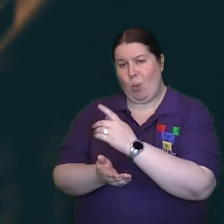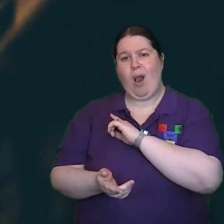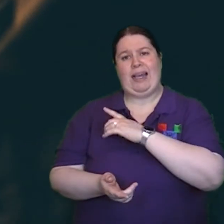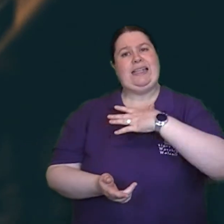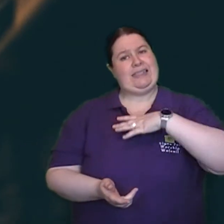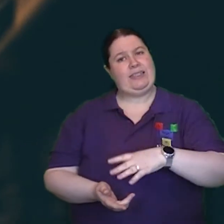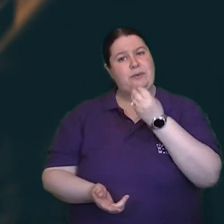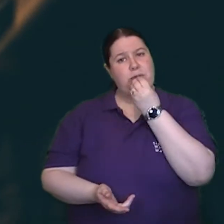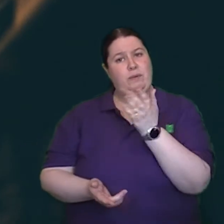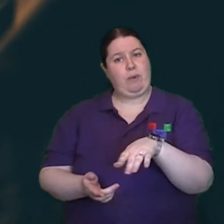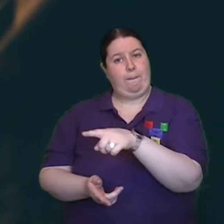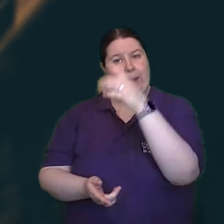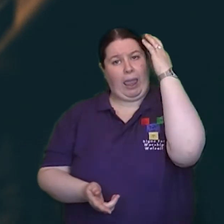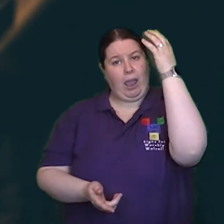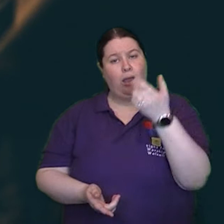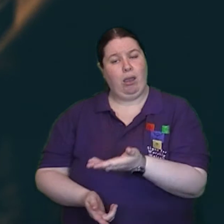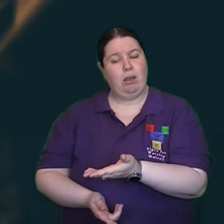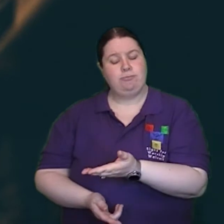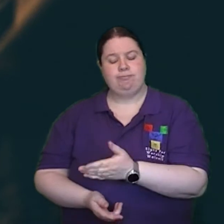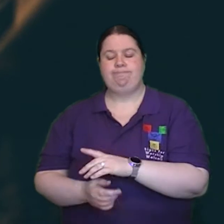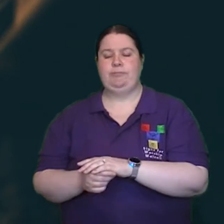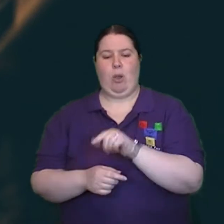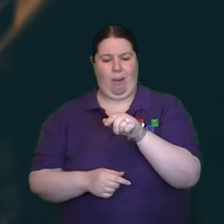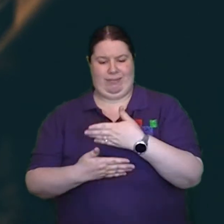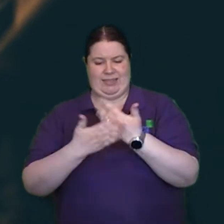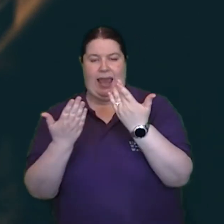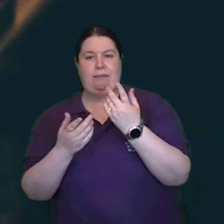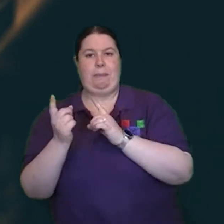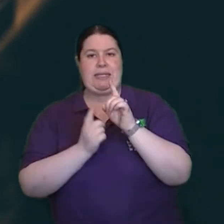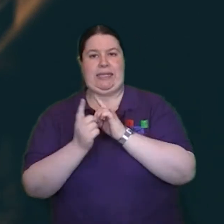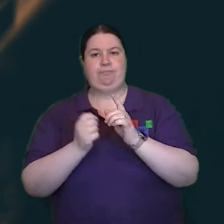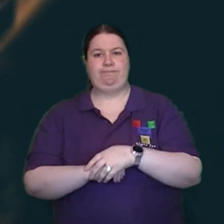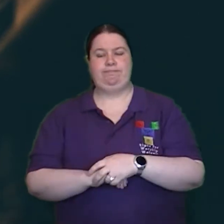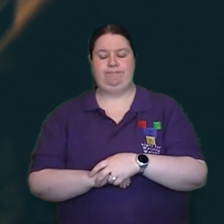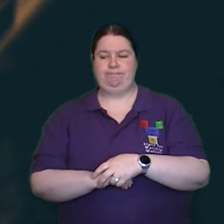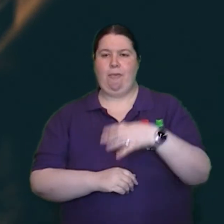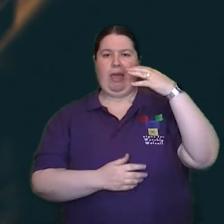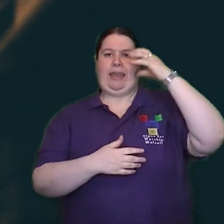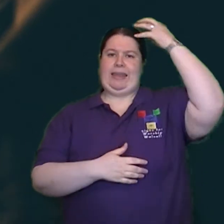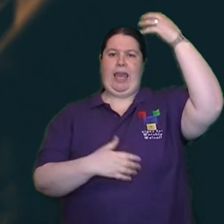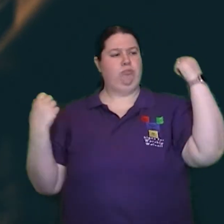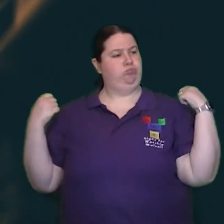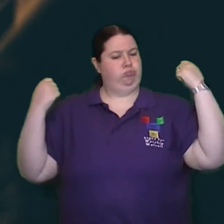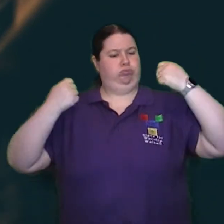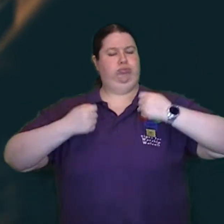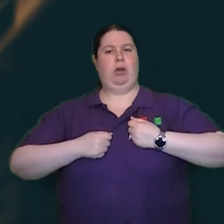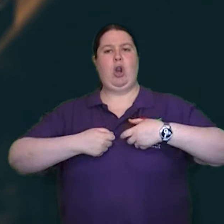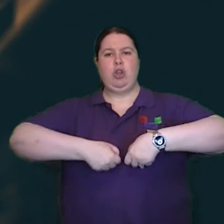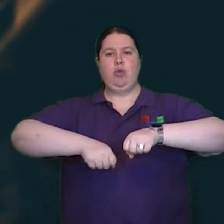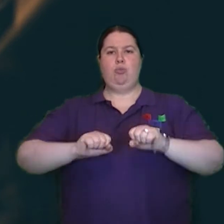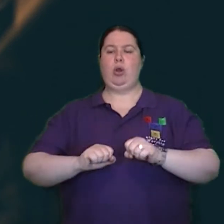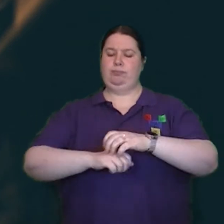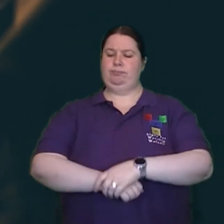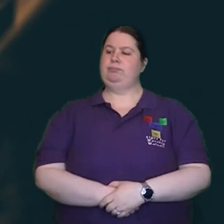food supply. On the appointed day, Herod, wearing his royal robes, sat on his throne